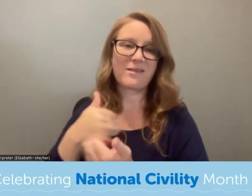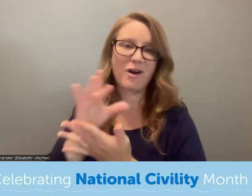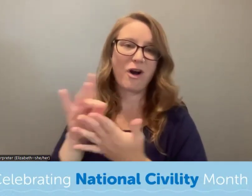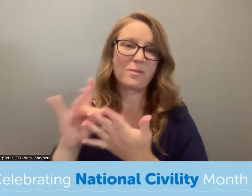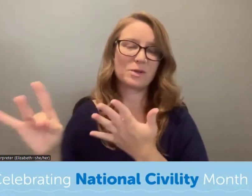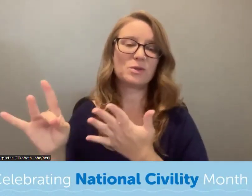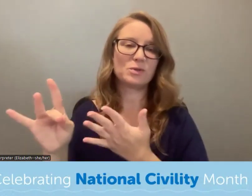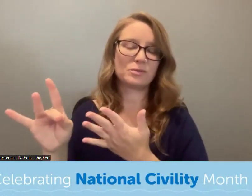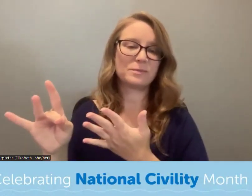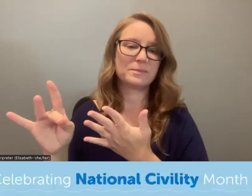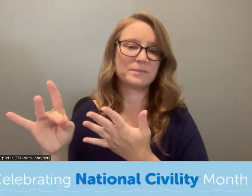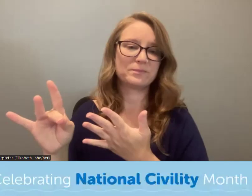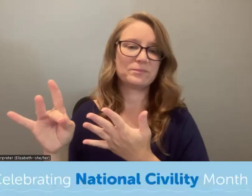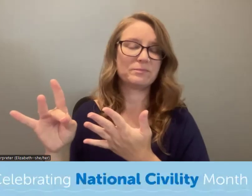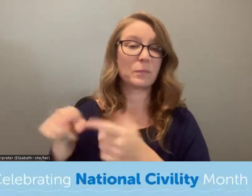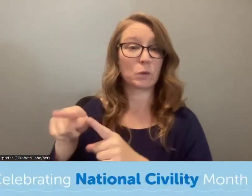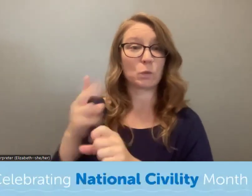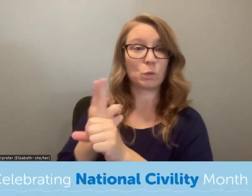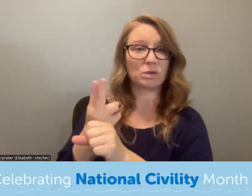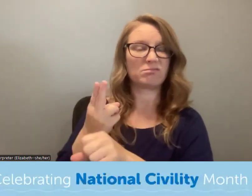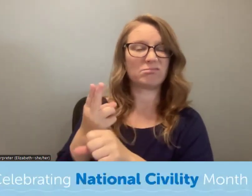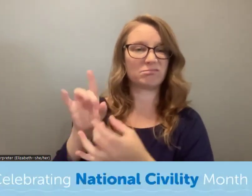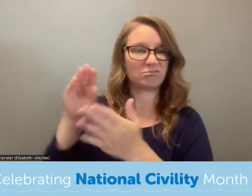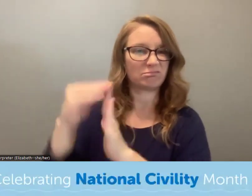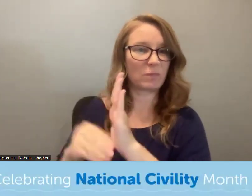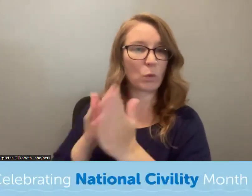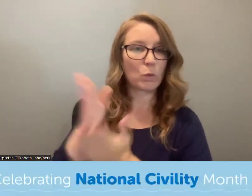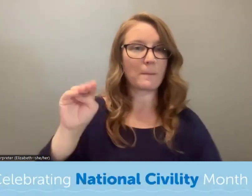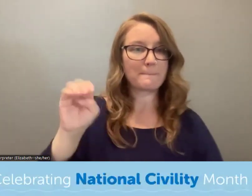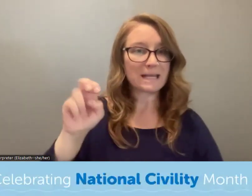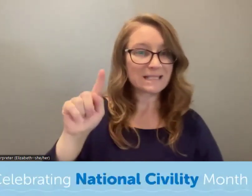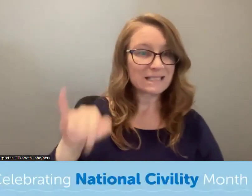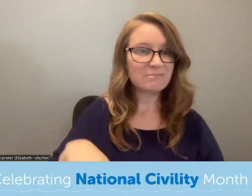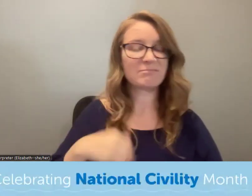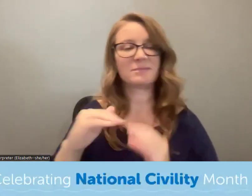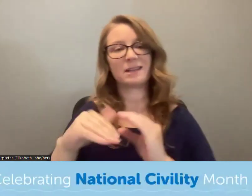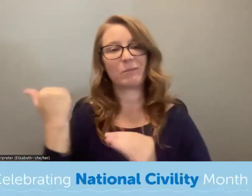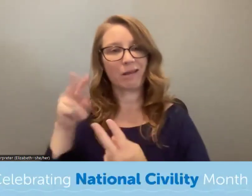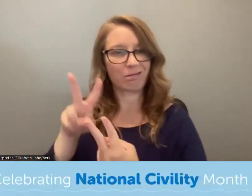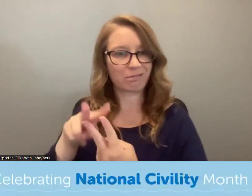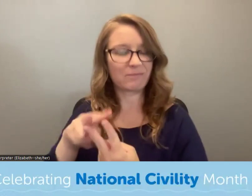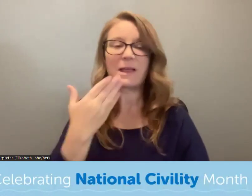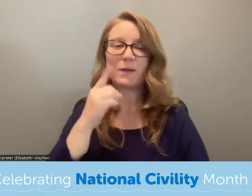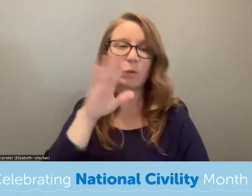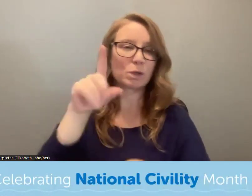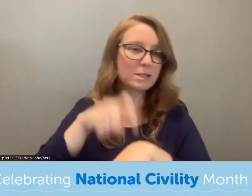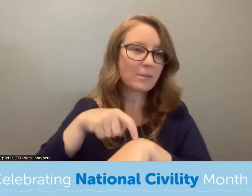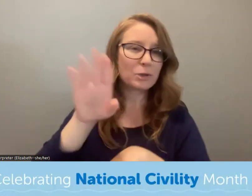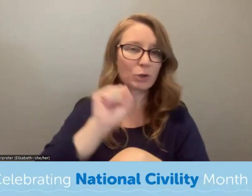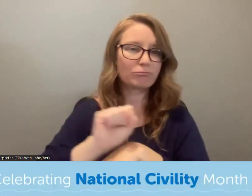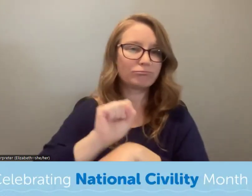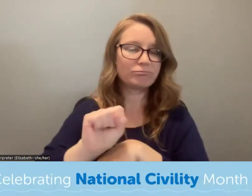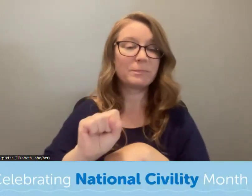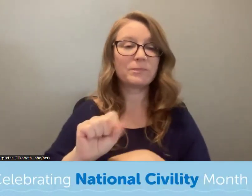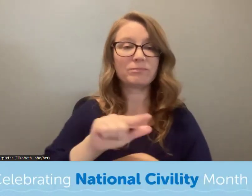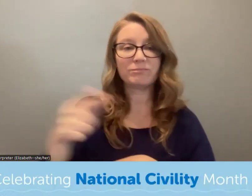submit that either through the Menti or via email. So really do appreciate your time and effort. And Sheldon, I'll hand it back